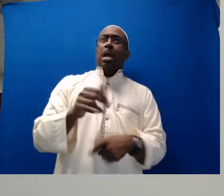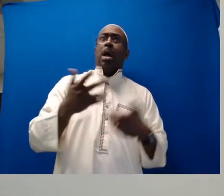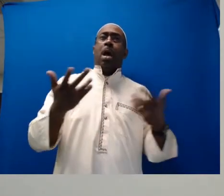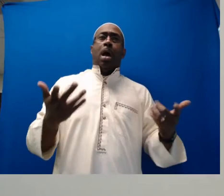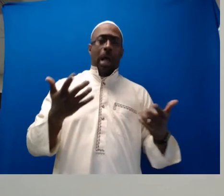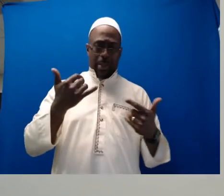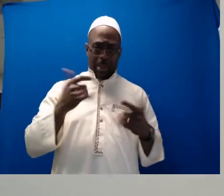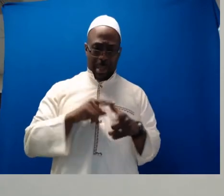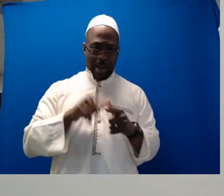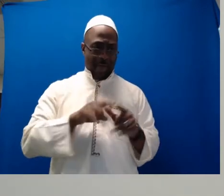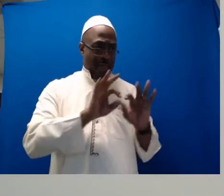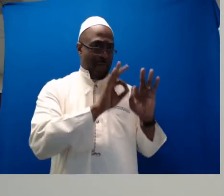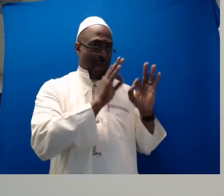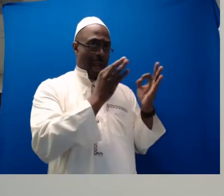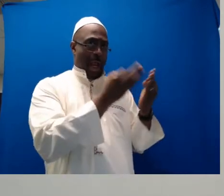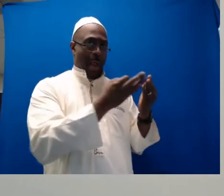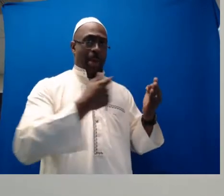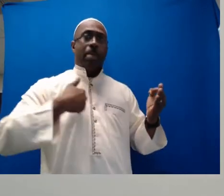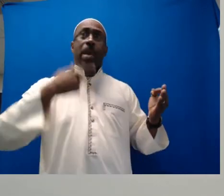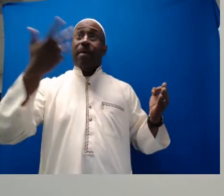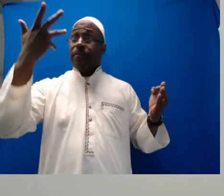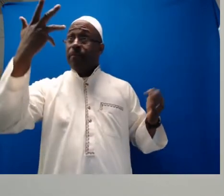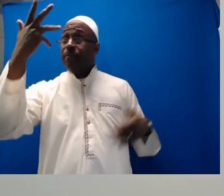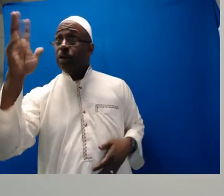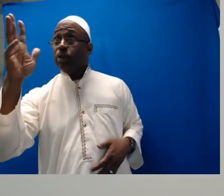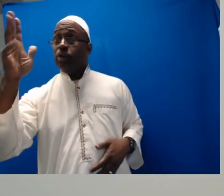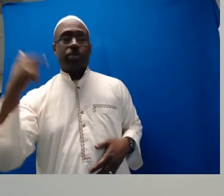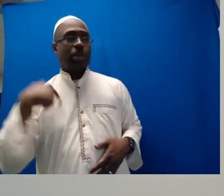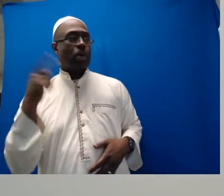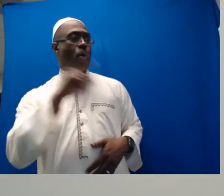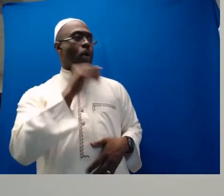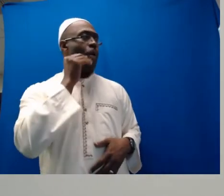they have learned to their families and others when they leave.